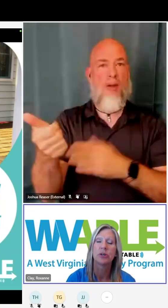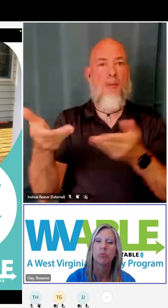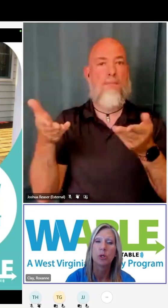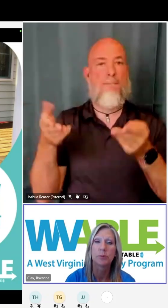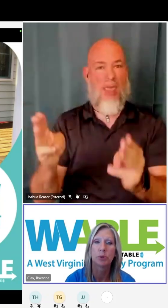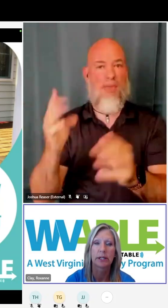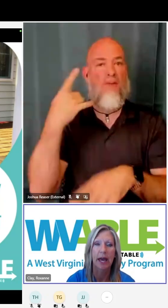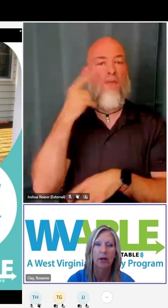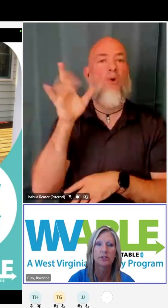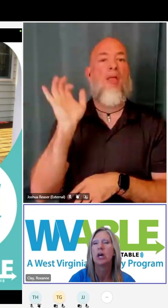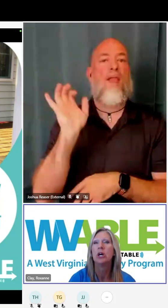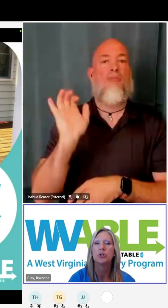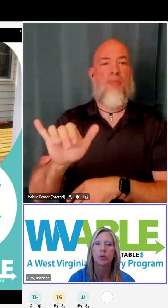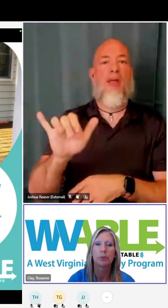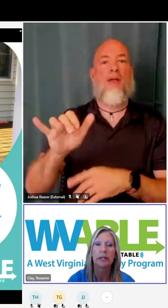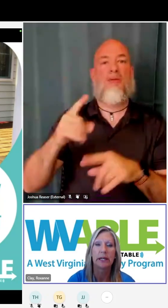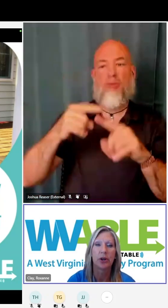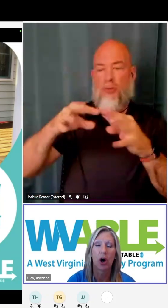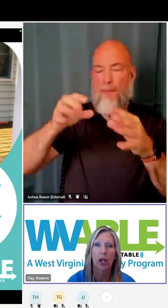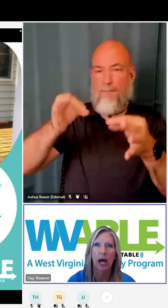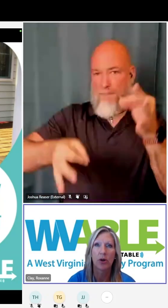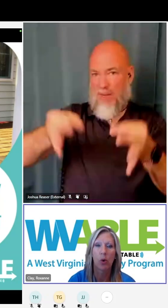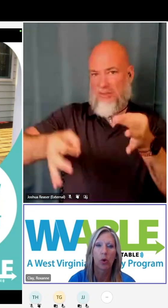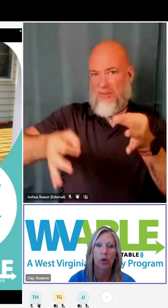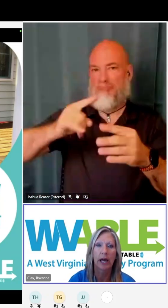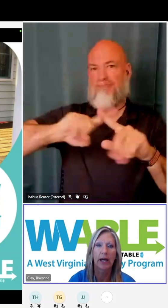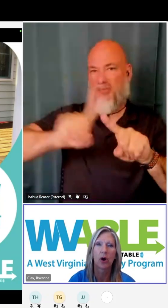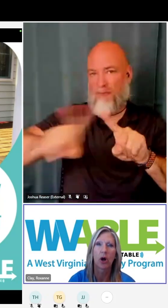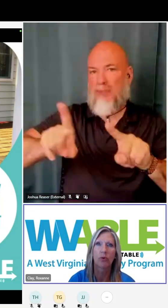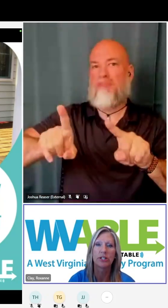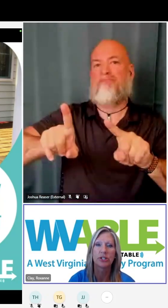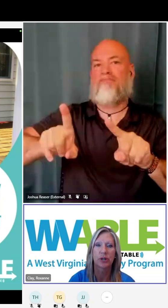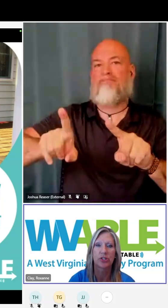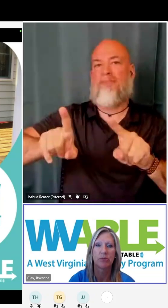who are managing multiple accounts to complete an online